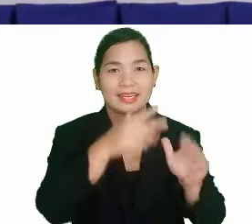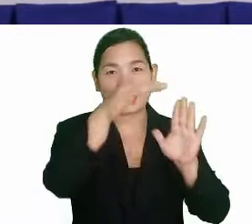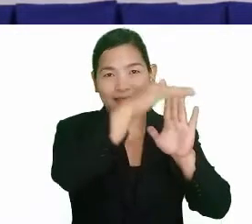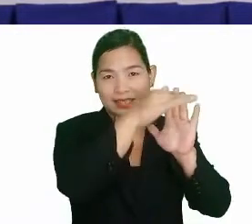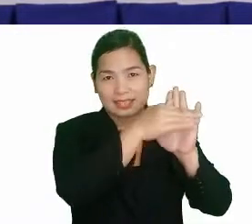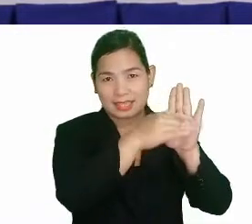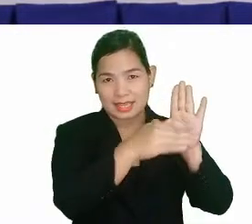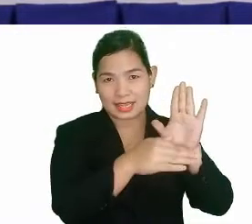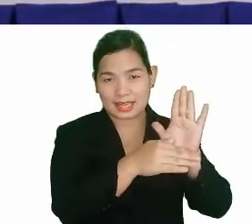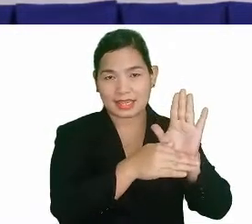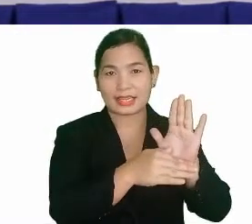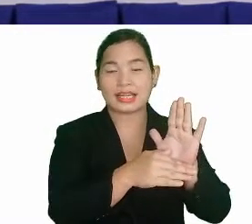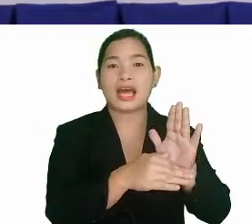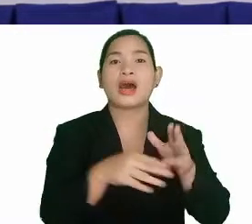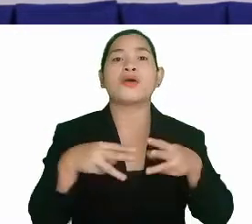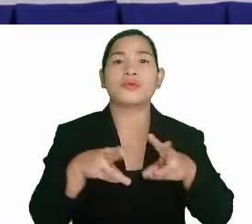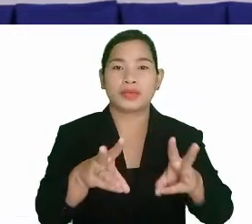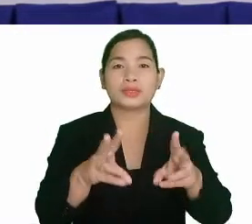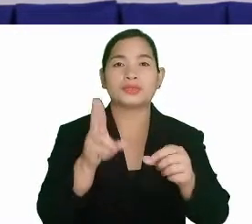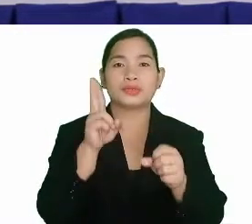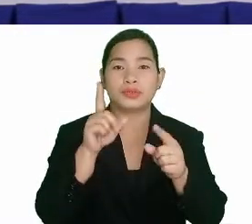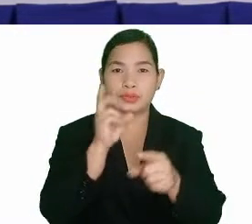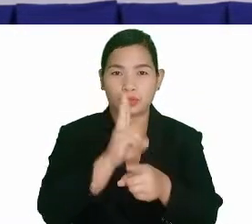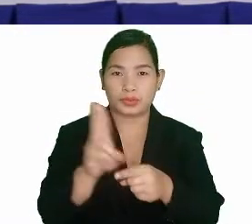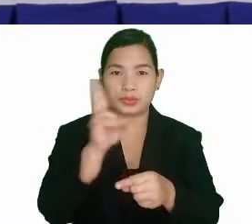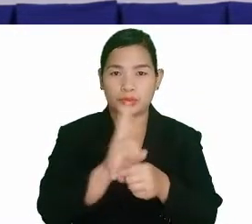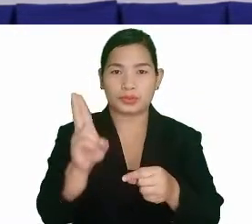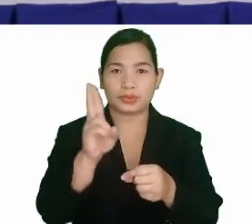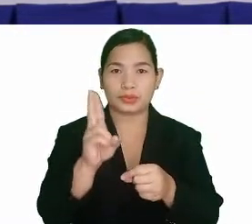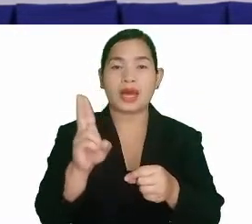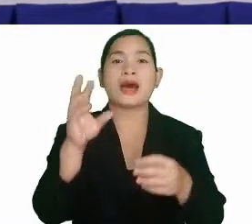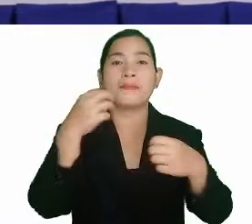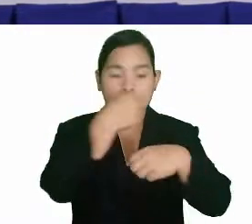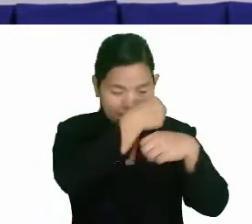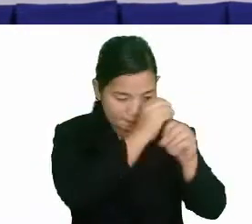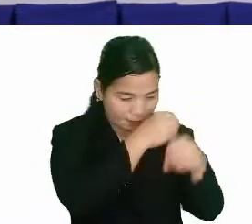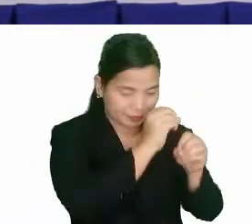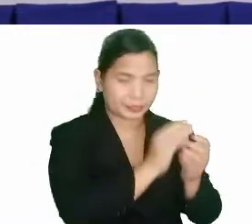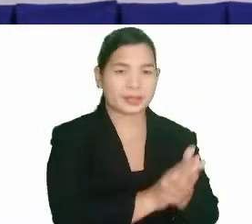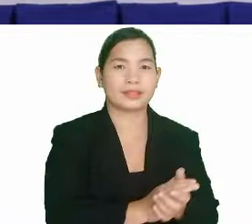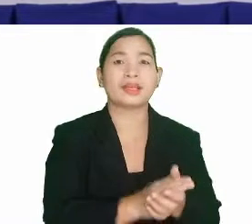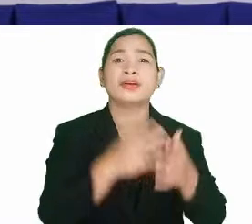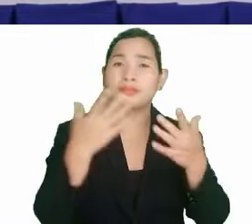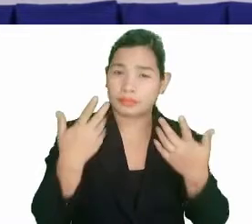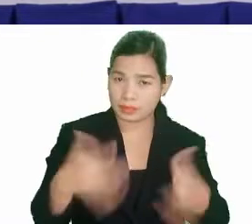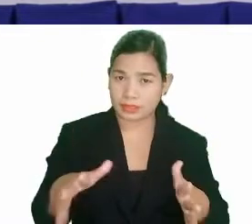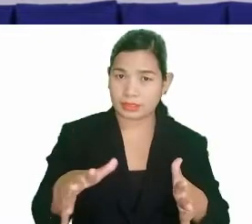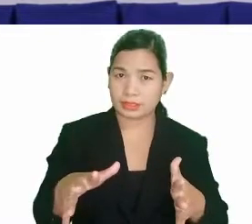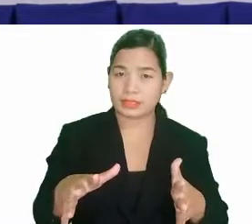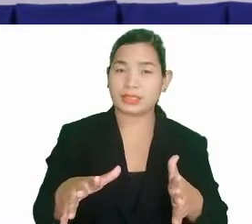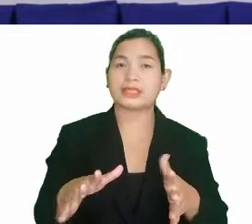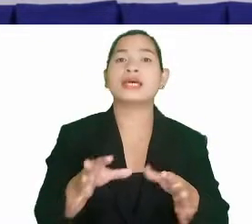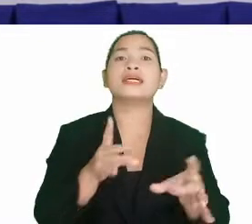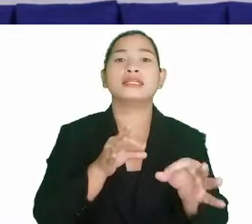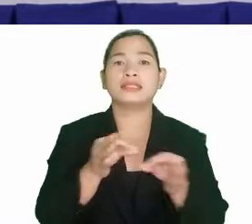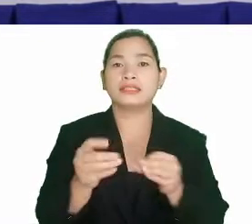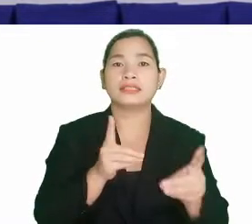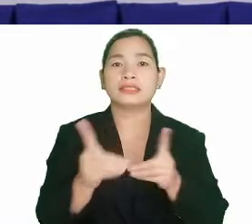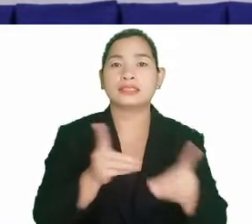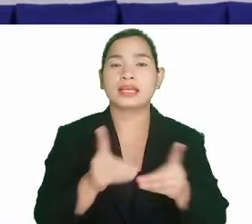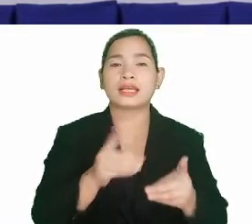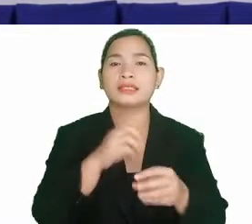the microscope properly. From your discussion in Module 1, you have learned about the